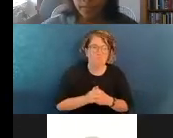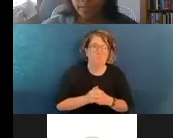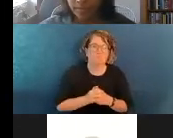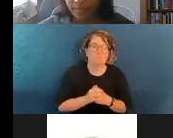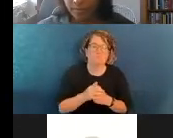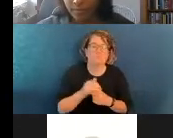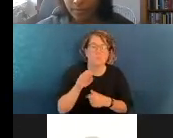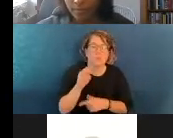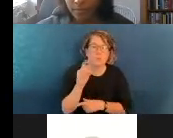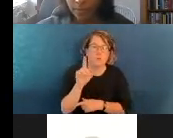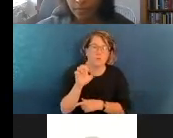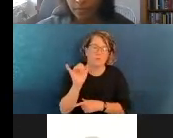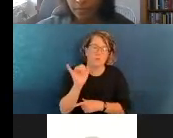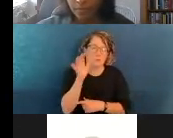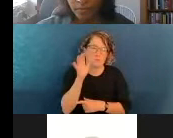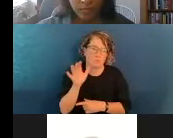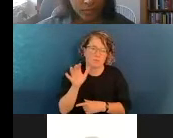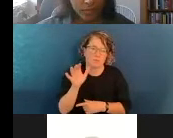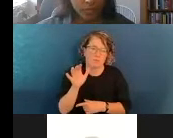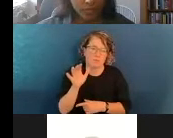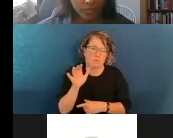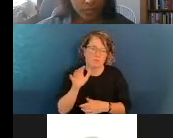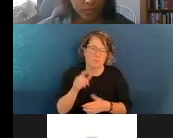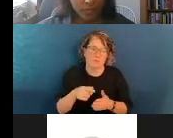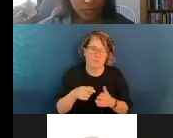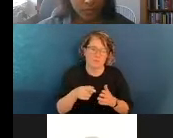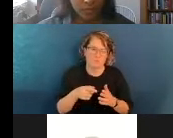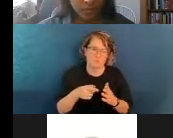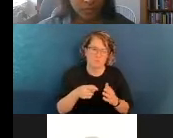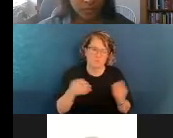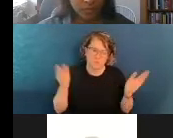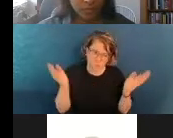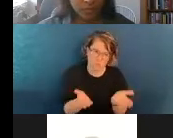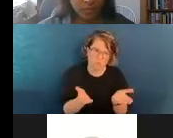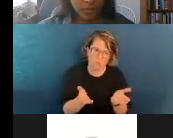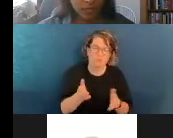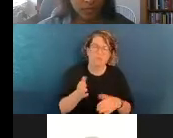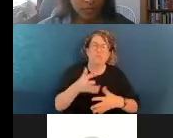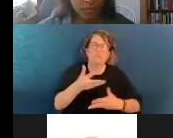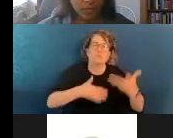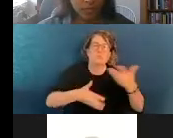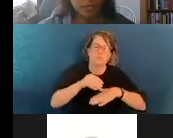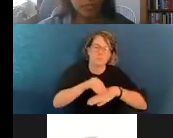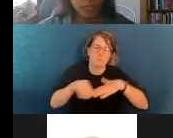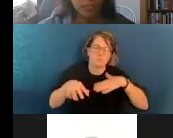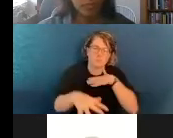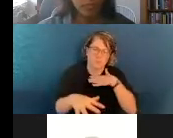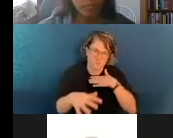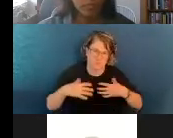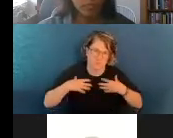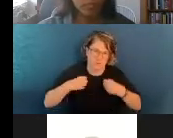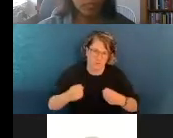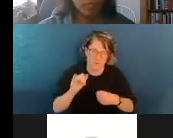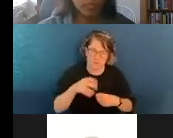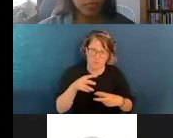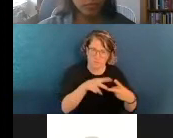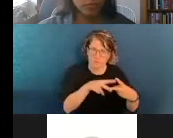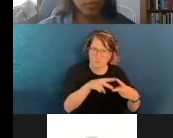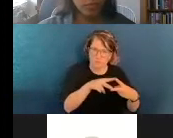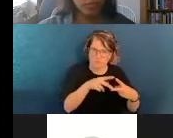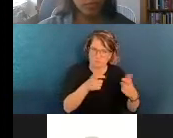social determinants of health, of Indigenous people's health, including the two big structural pieces that I presented